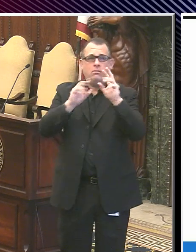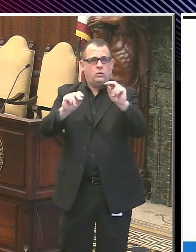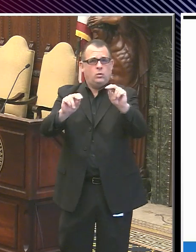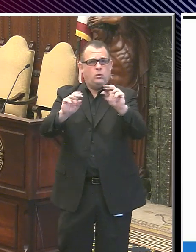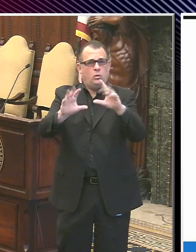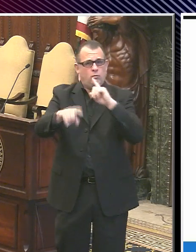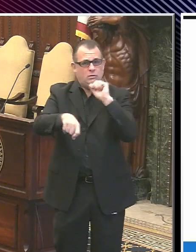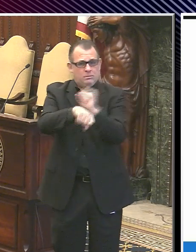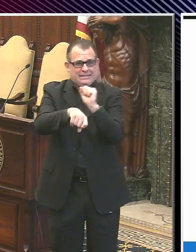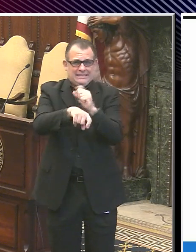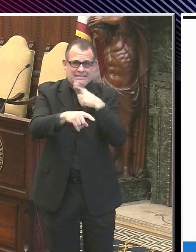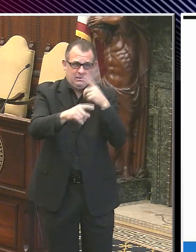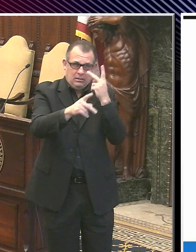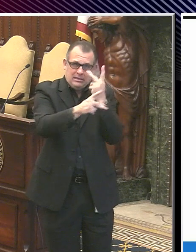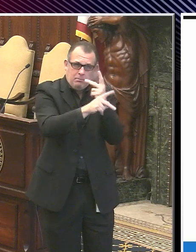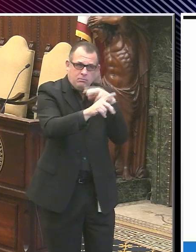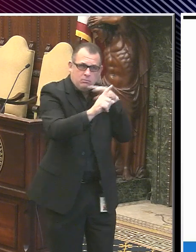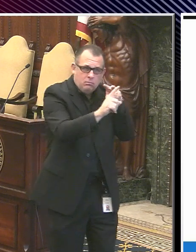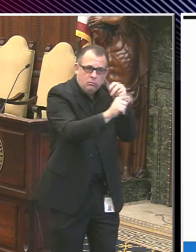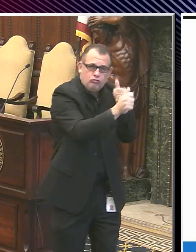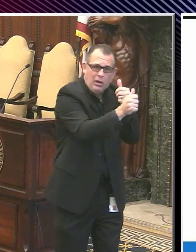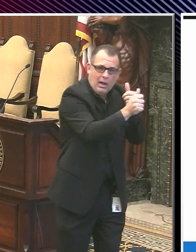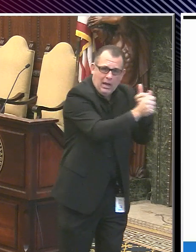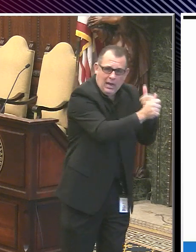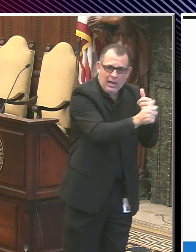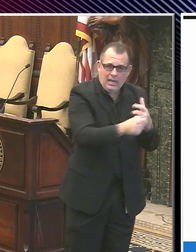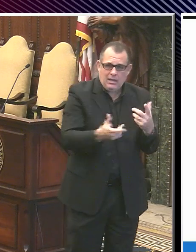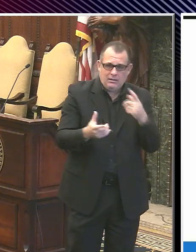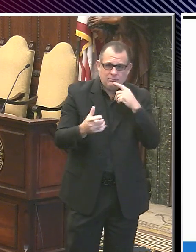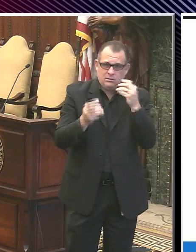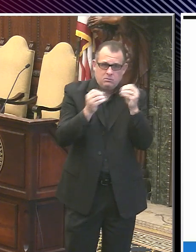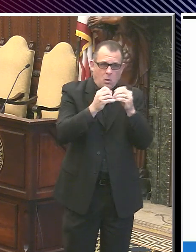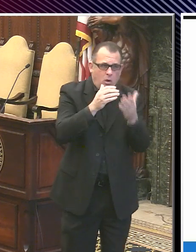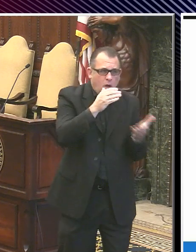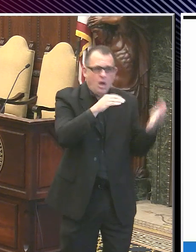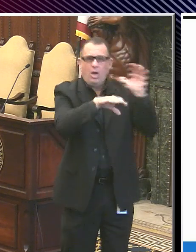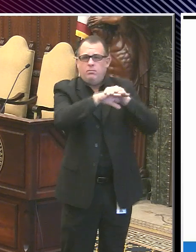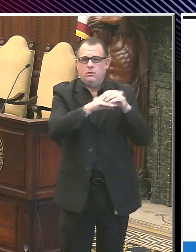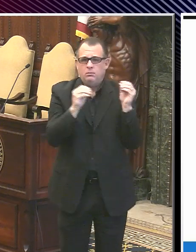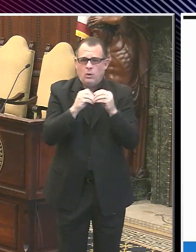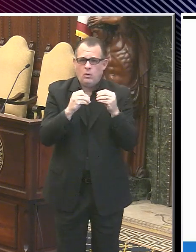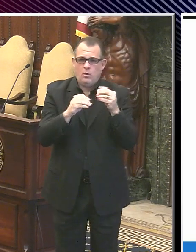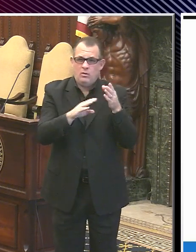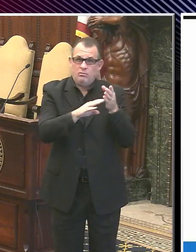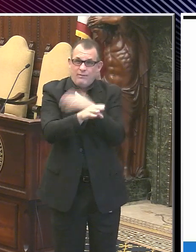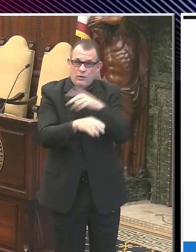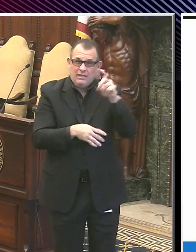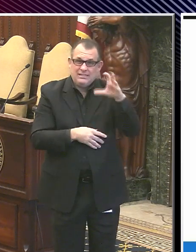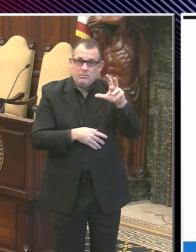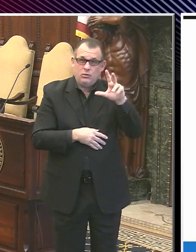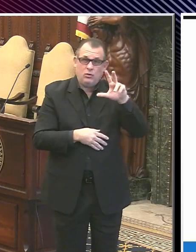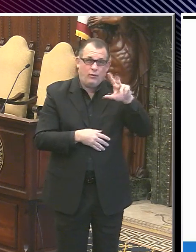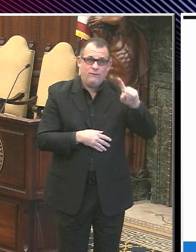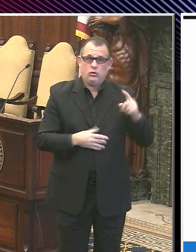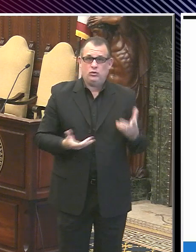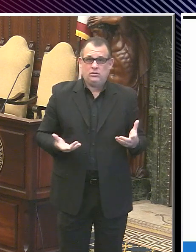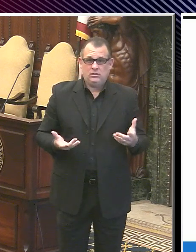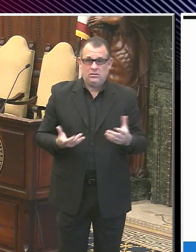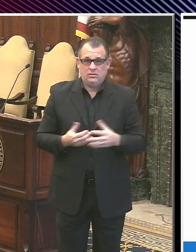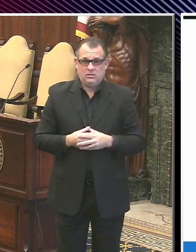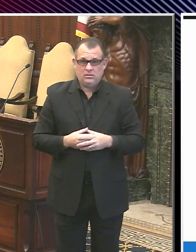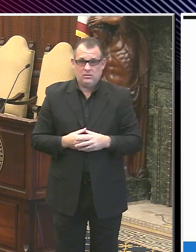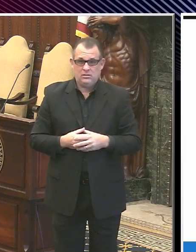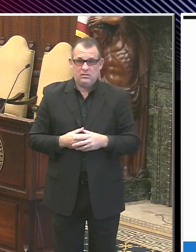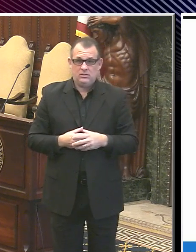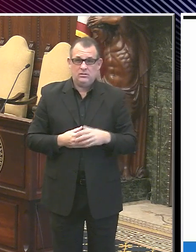on track to have about a fourfold increase in the cases by December 31st of this year, or more than 3,000 cases per day for